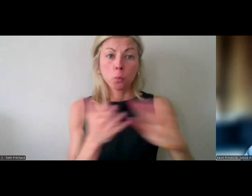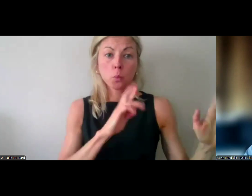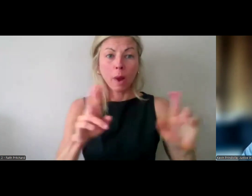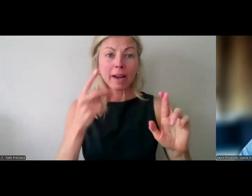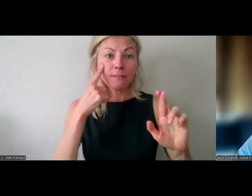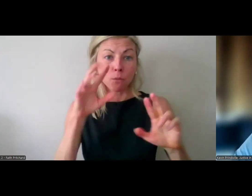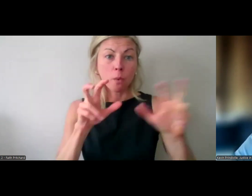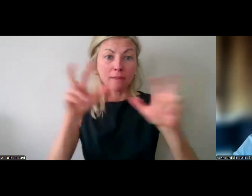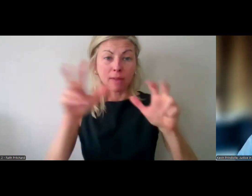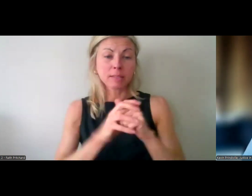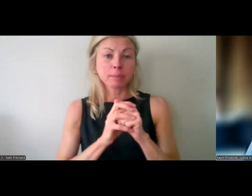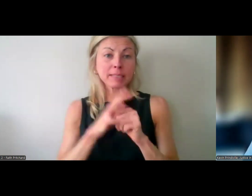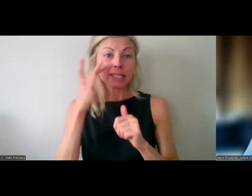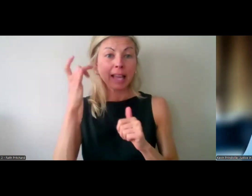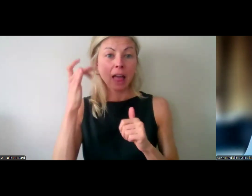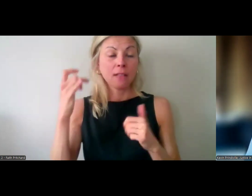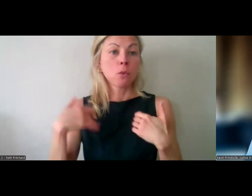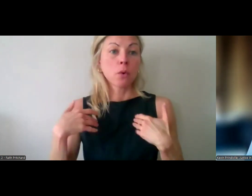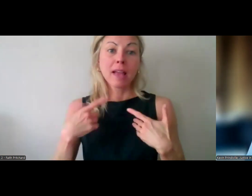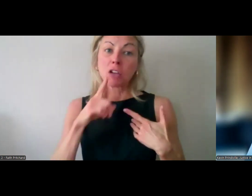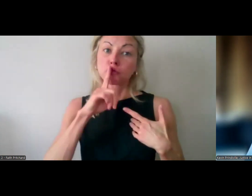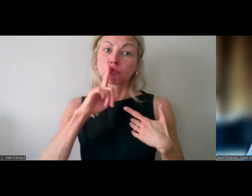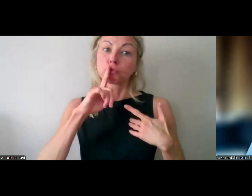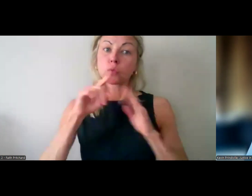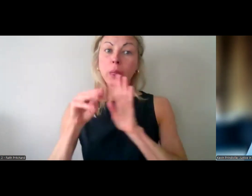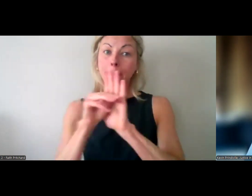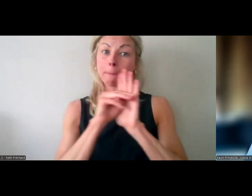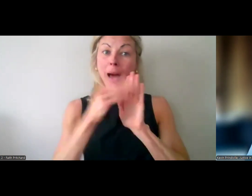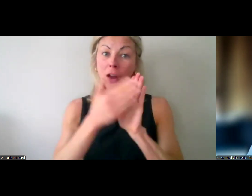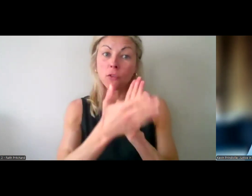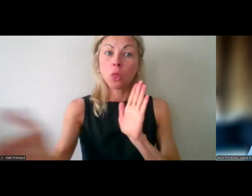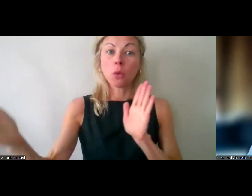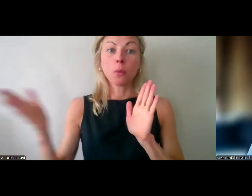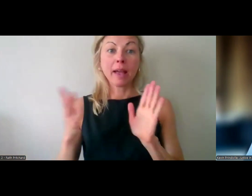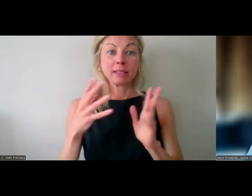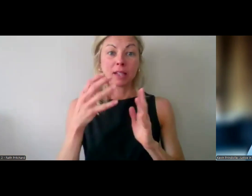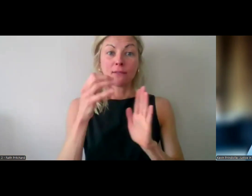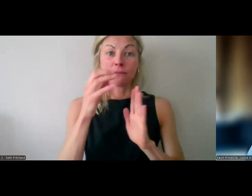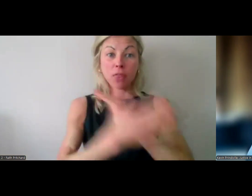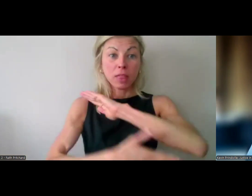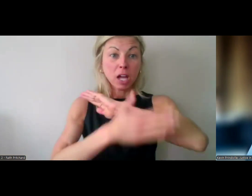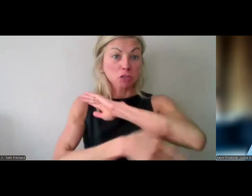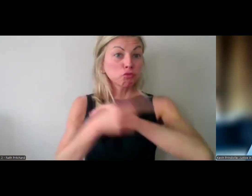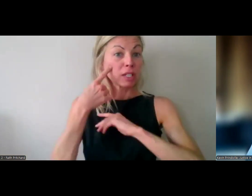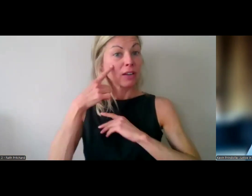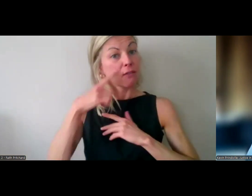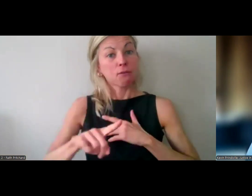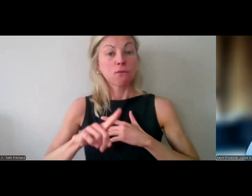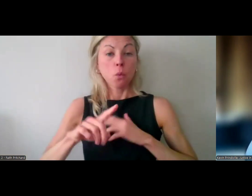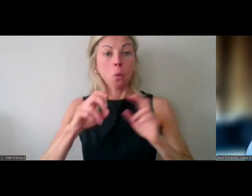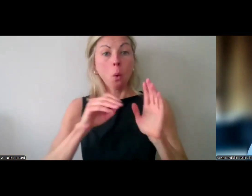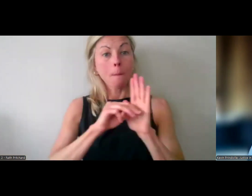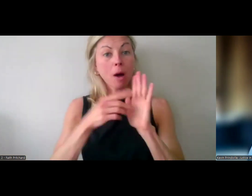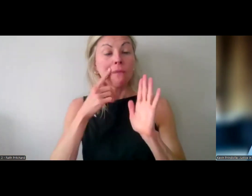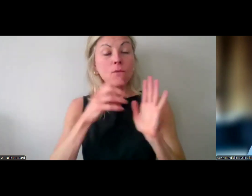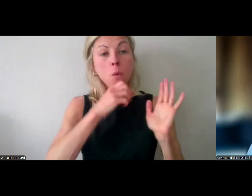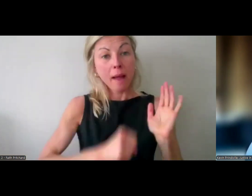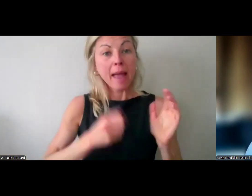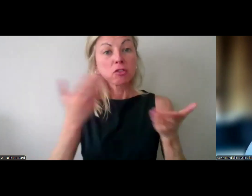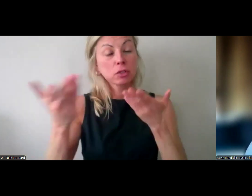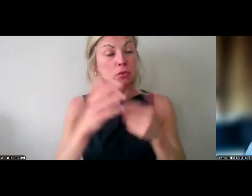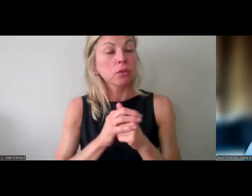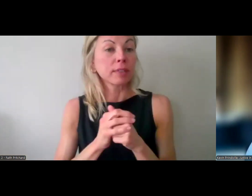today. California has truly been a model for the country in its master plan for aging, and it needs to maintain these